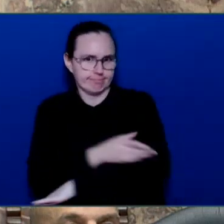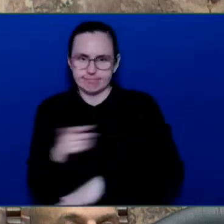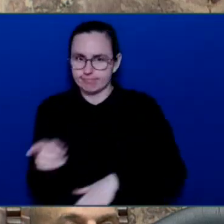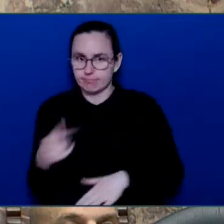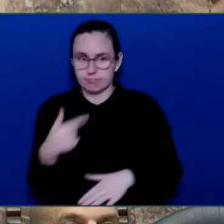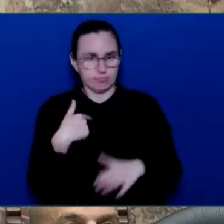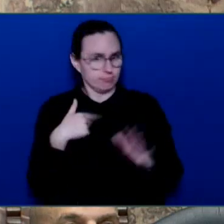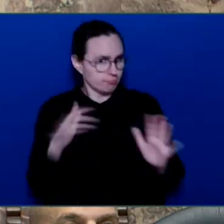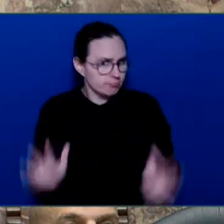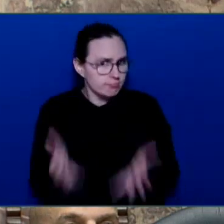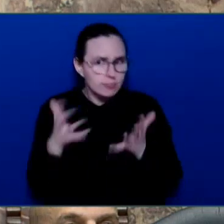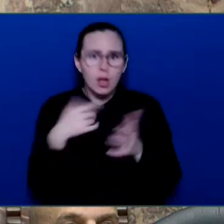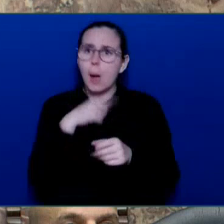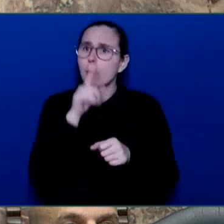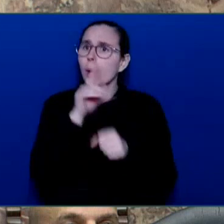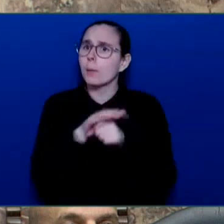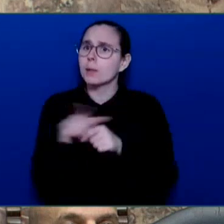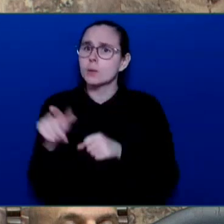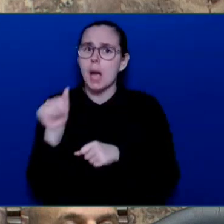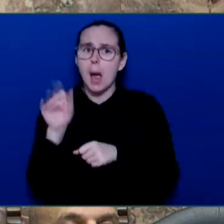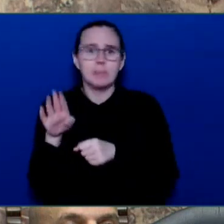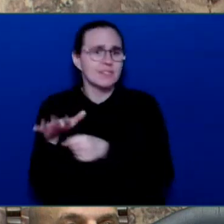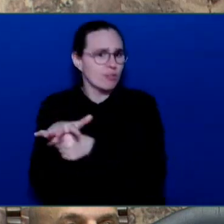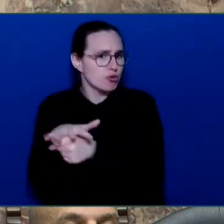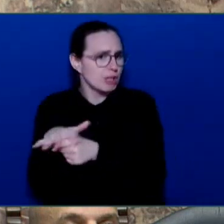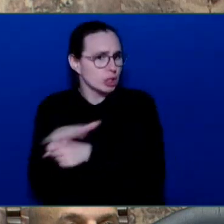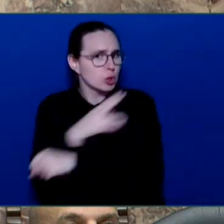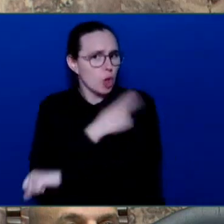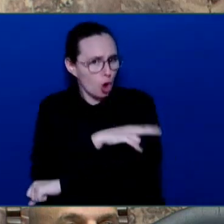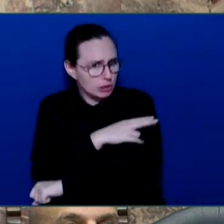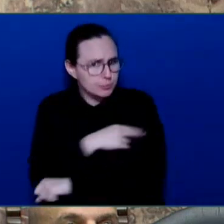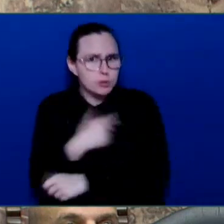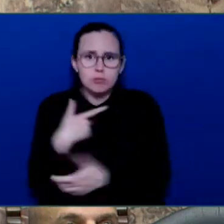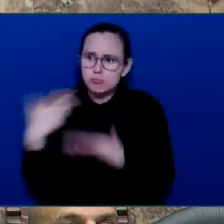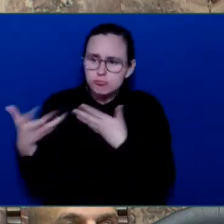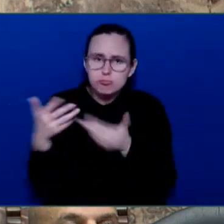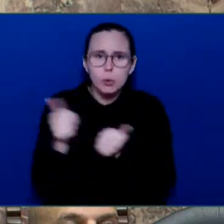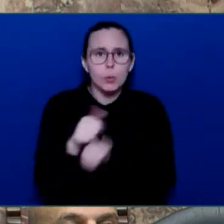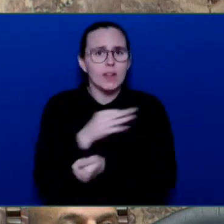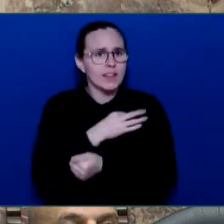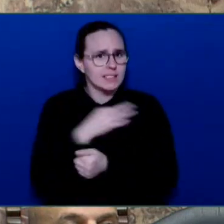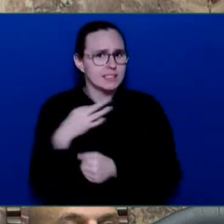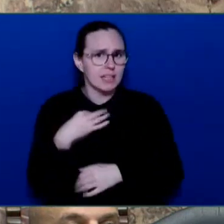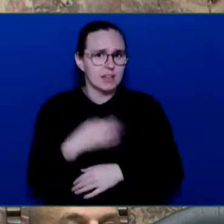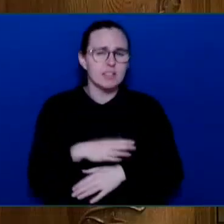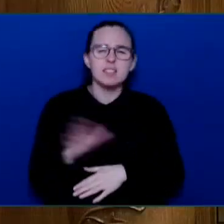I've been there personally and engaged with staff for a full day. Thank you. And we'll continue to do that work together.